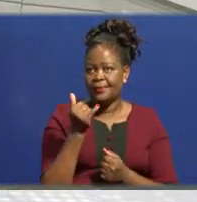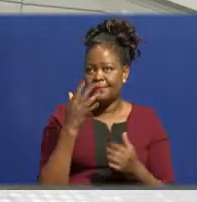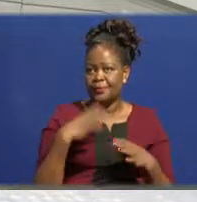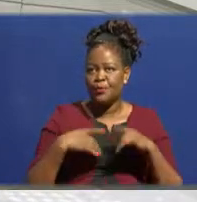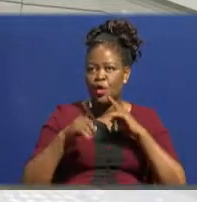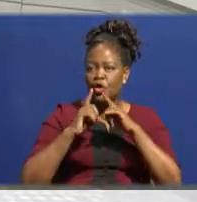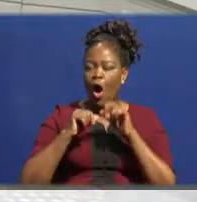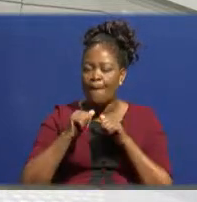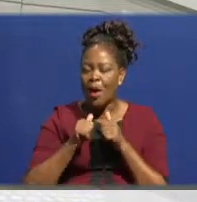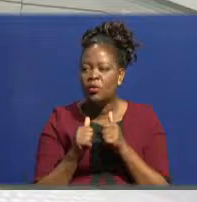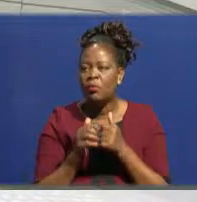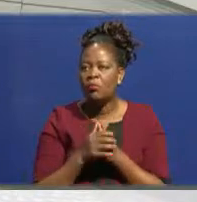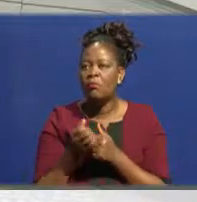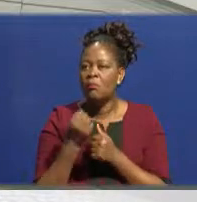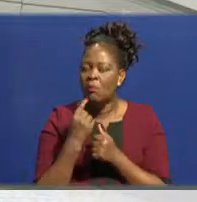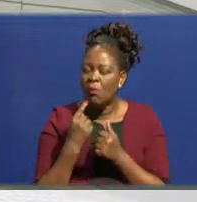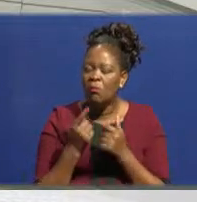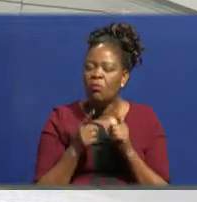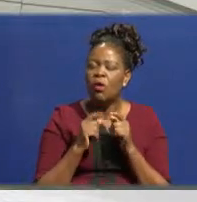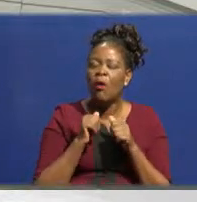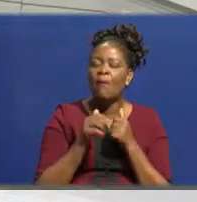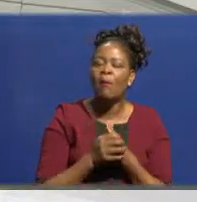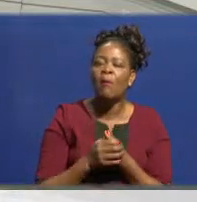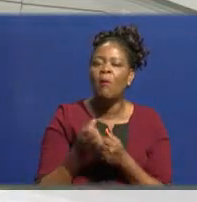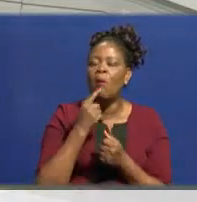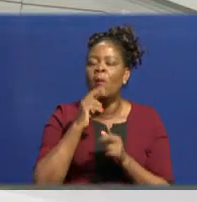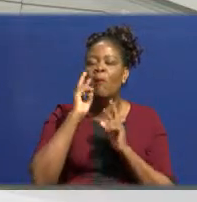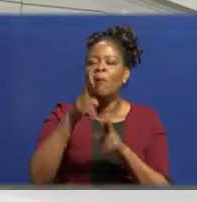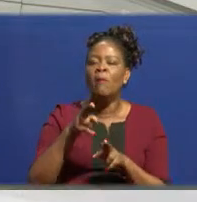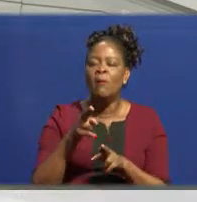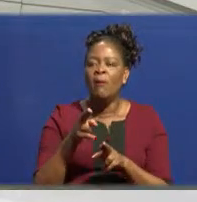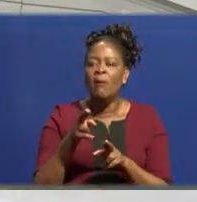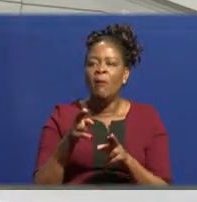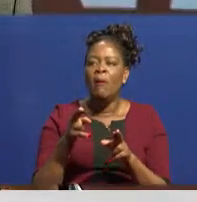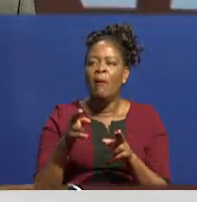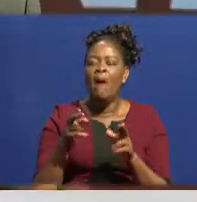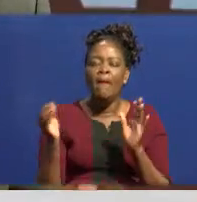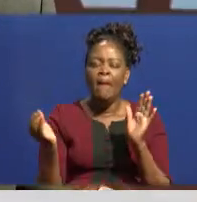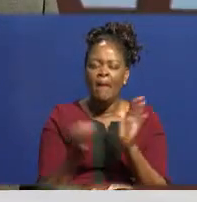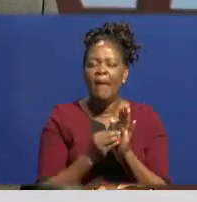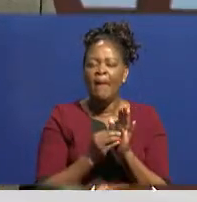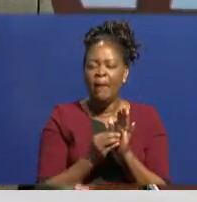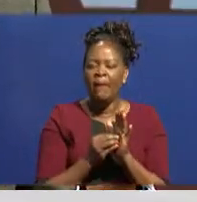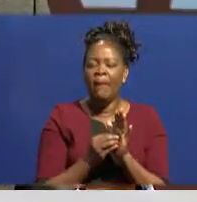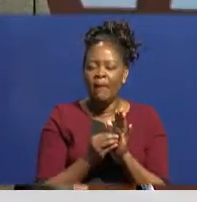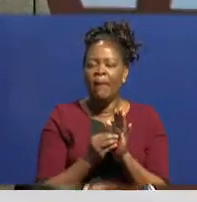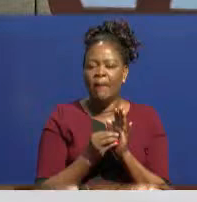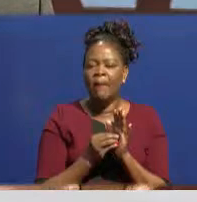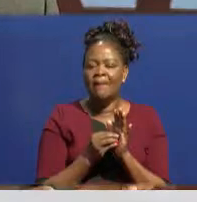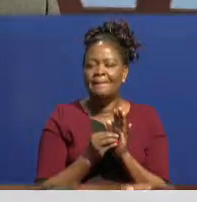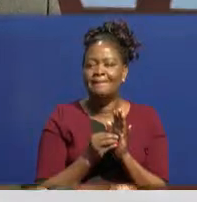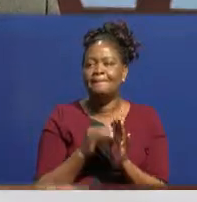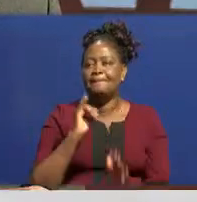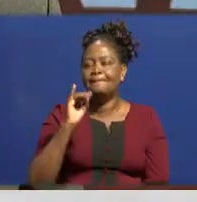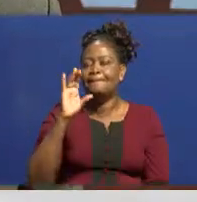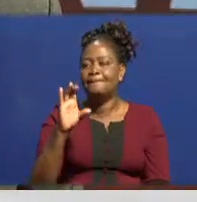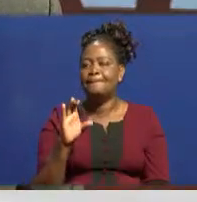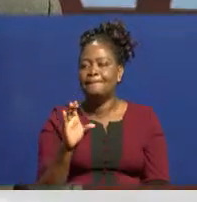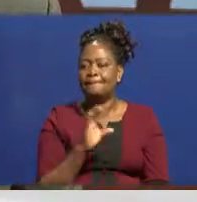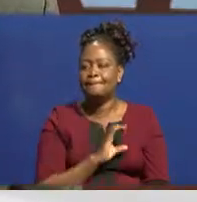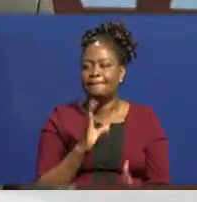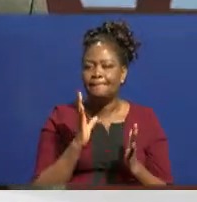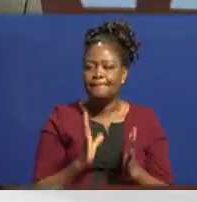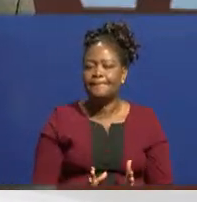talk about NADCO. Mheshimiwa mentioned about issues of NADCO report anchored on IEBC